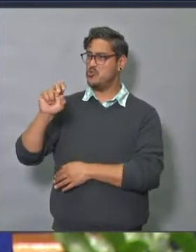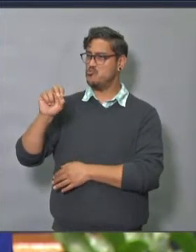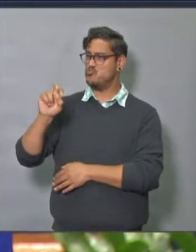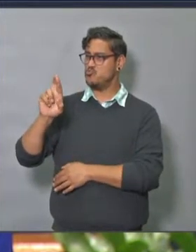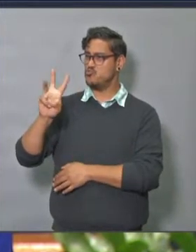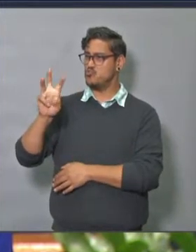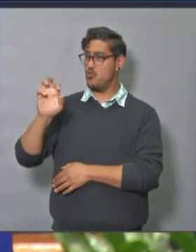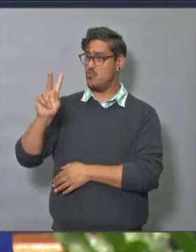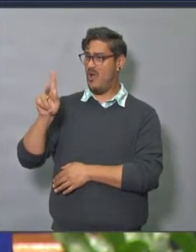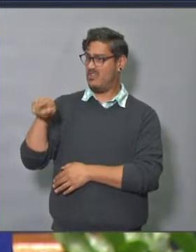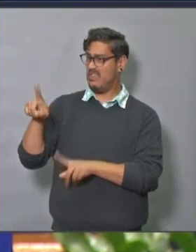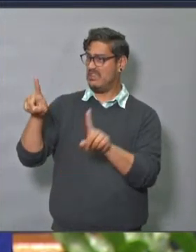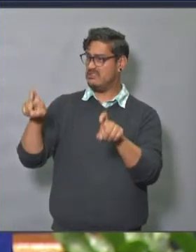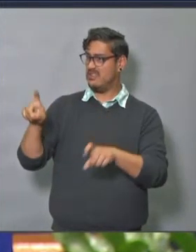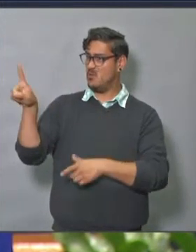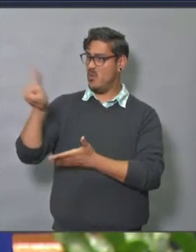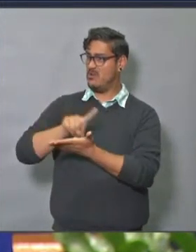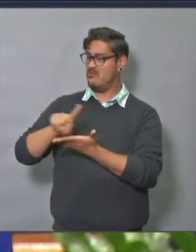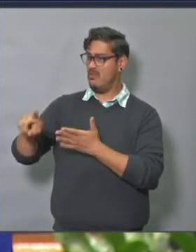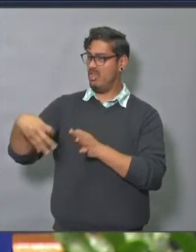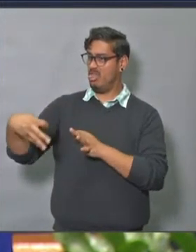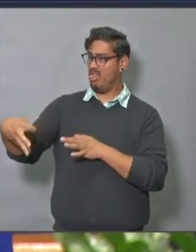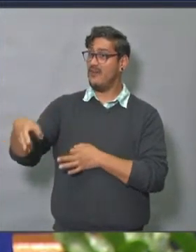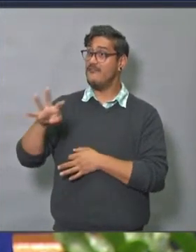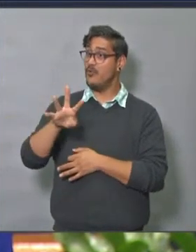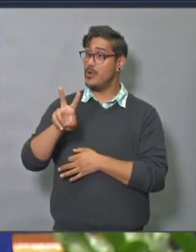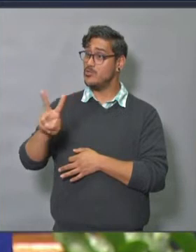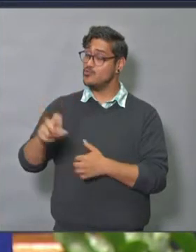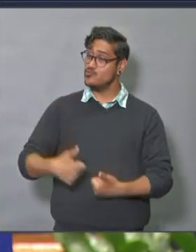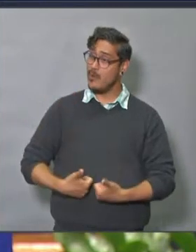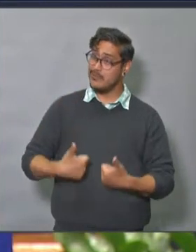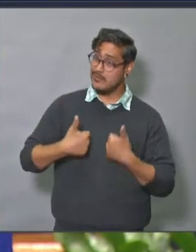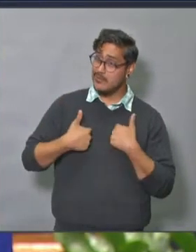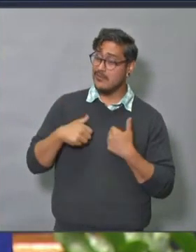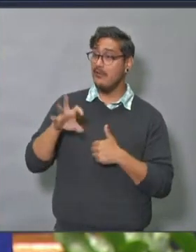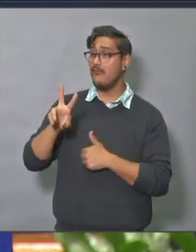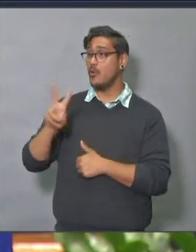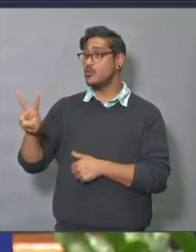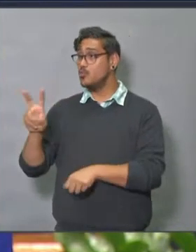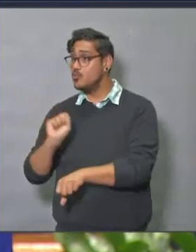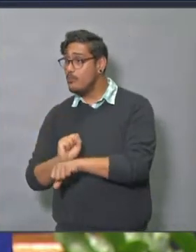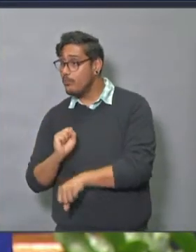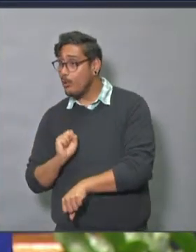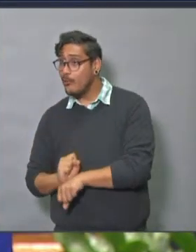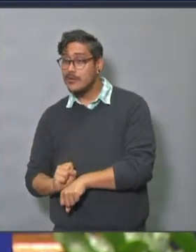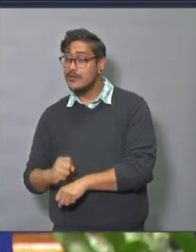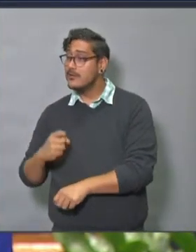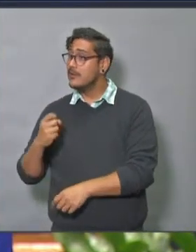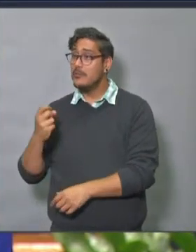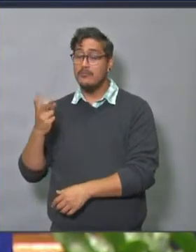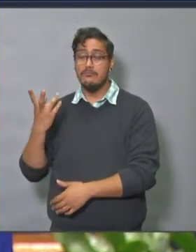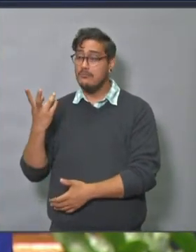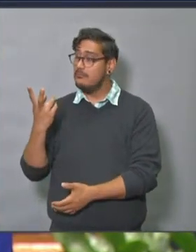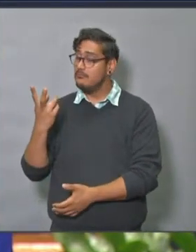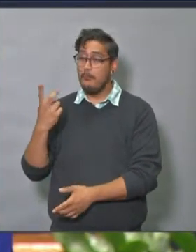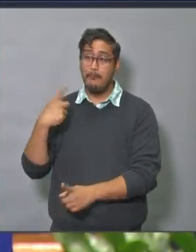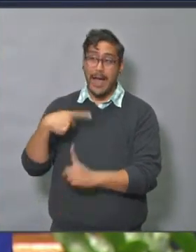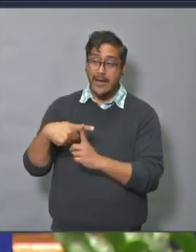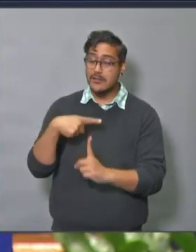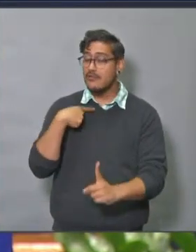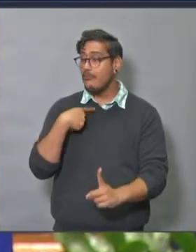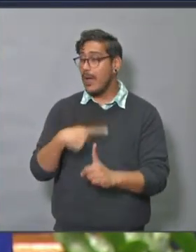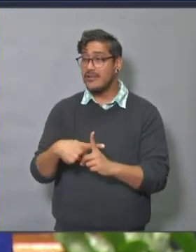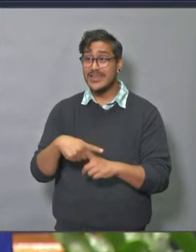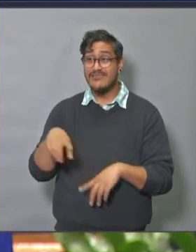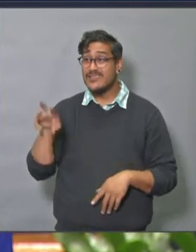Nursing and Wellness Center? There was at least 42 residents and 32 employees who tested positive, and at least 6 who died. Yeah, thanks for